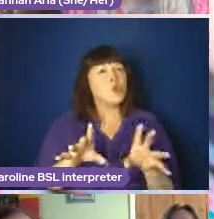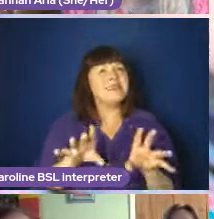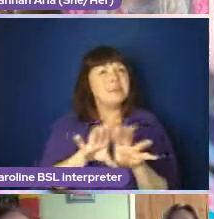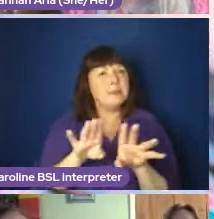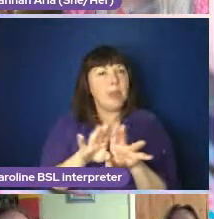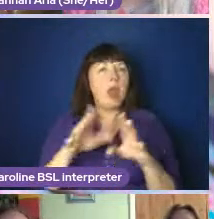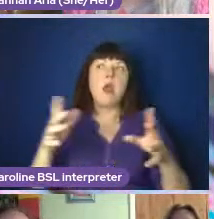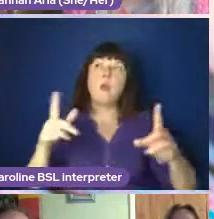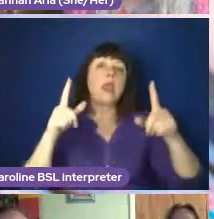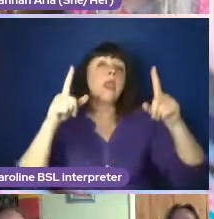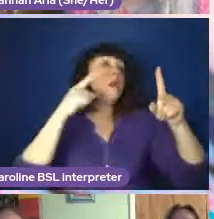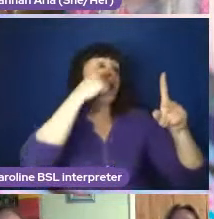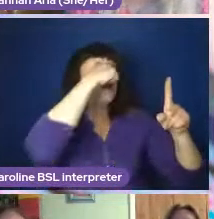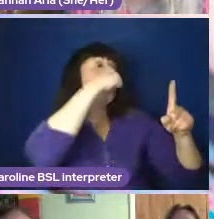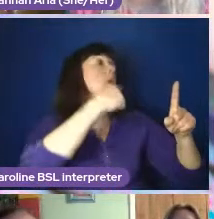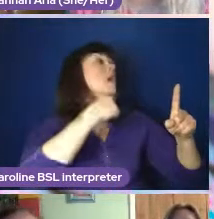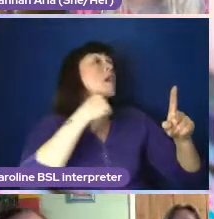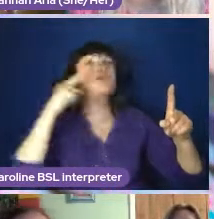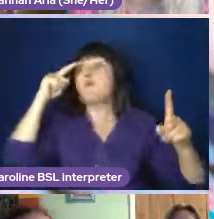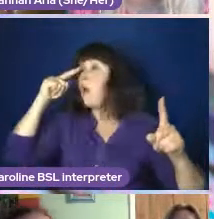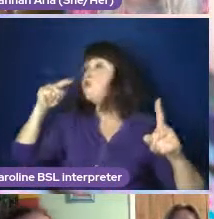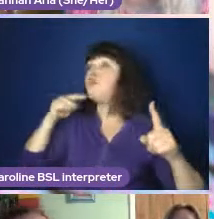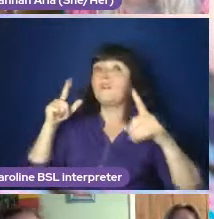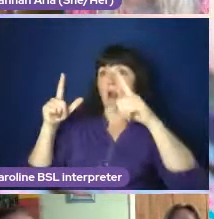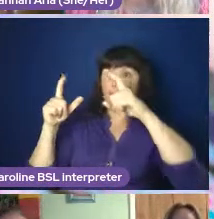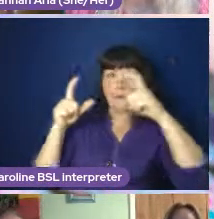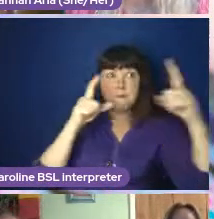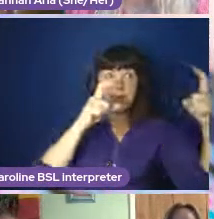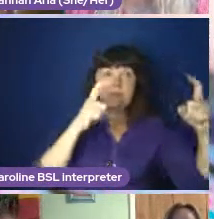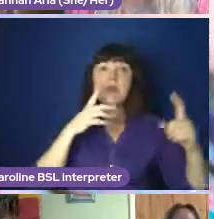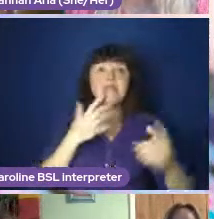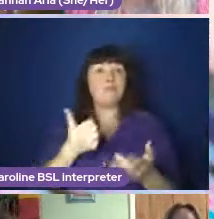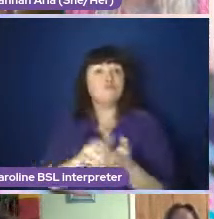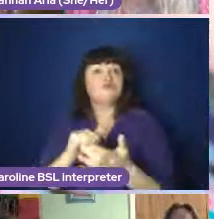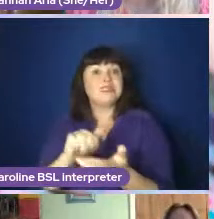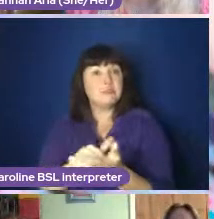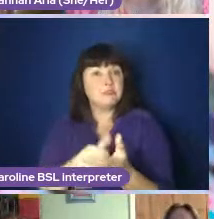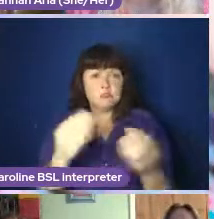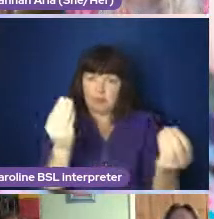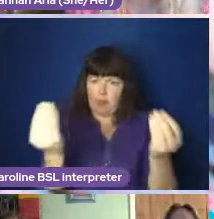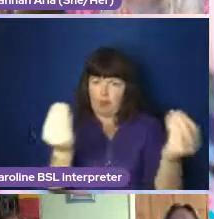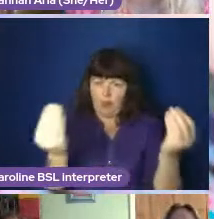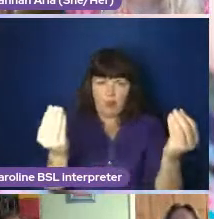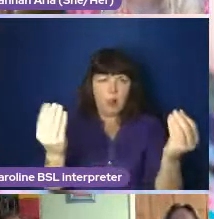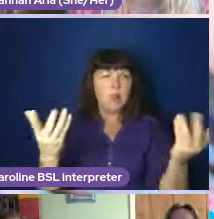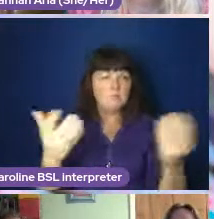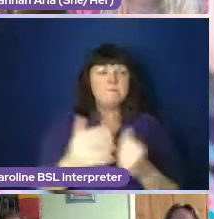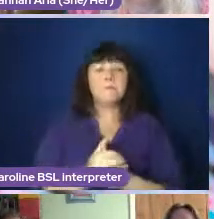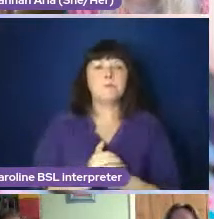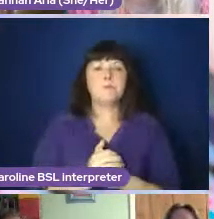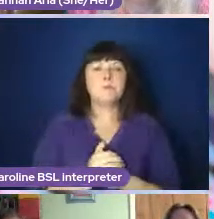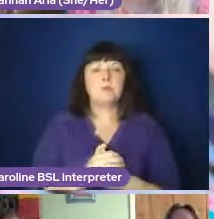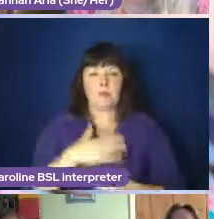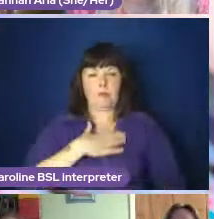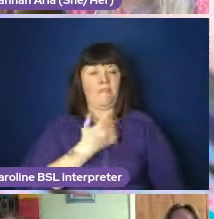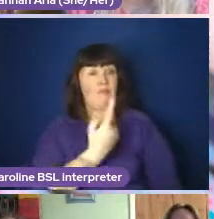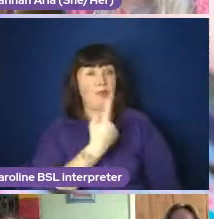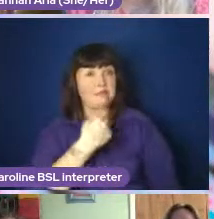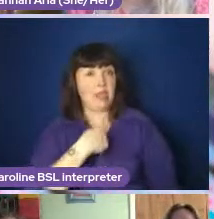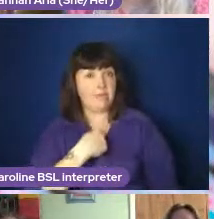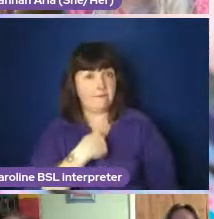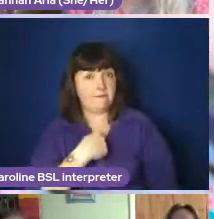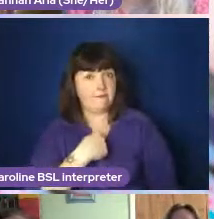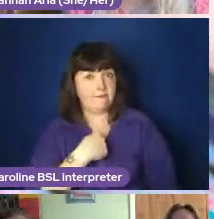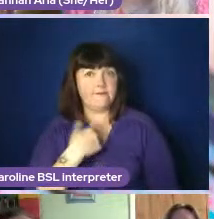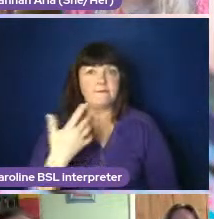other's profiles and then printed the pictures to give us the guidelines. In this case, what I did was, having made